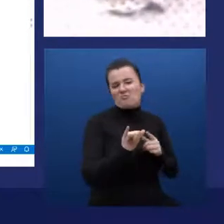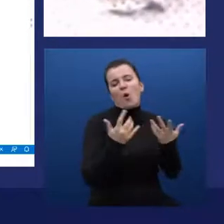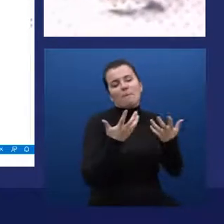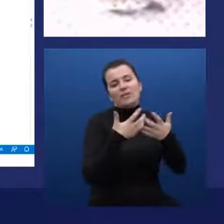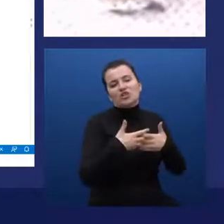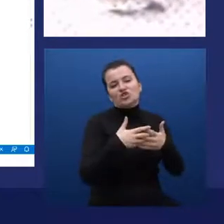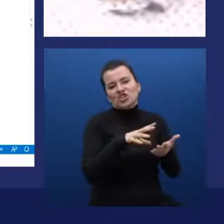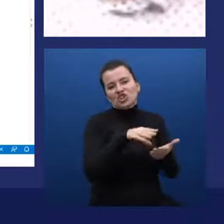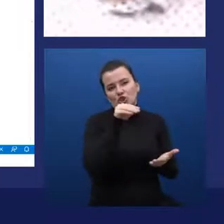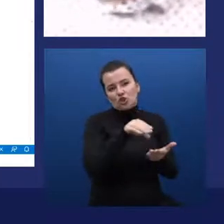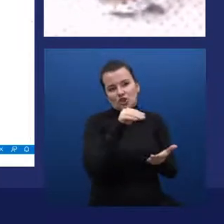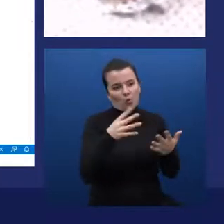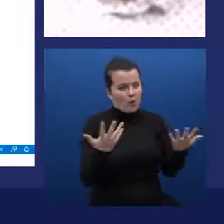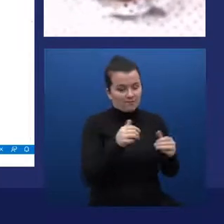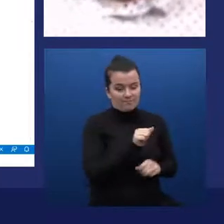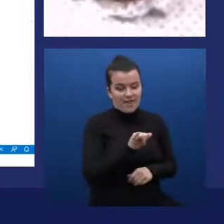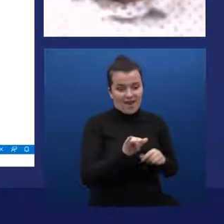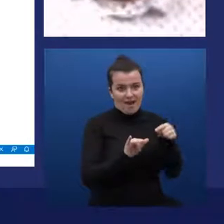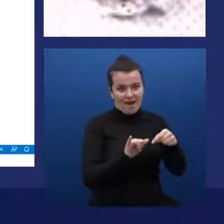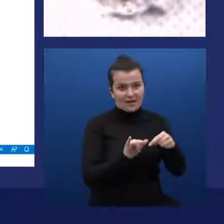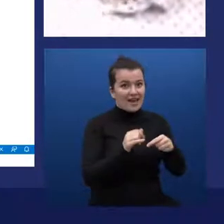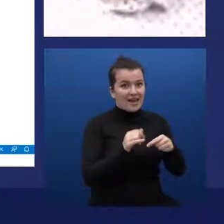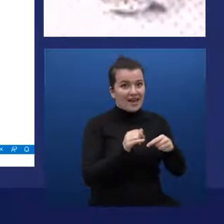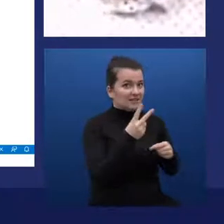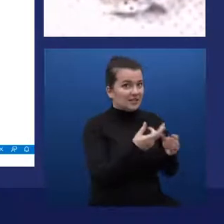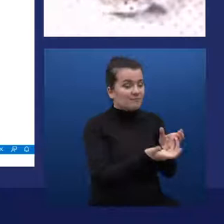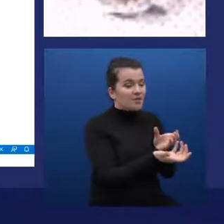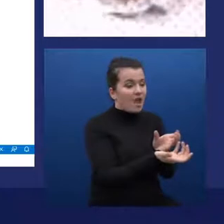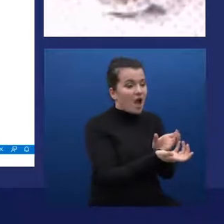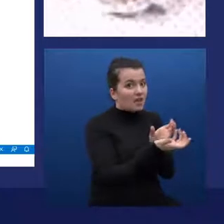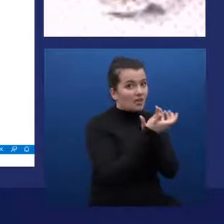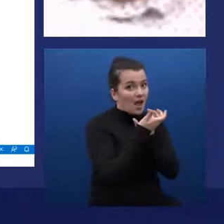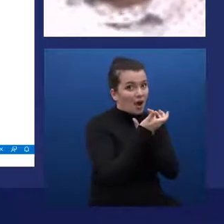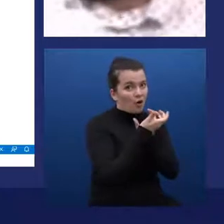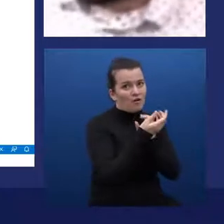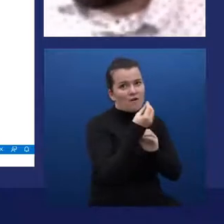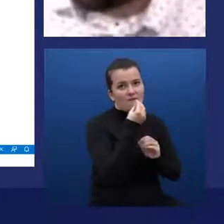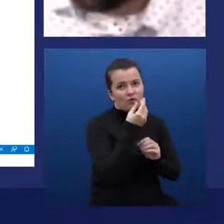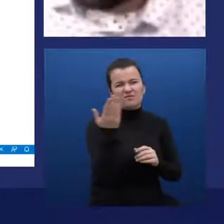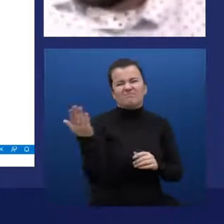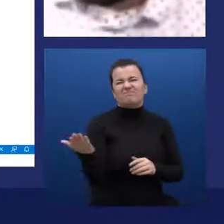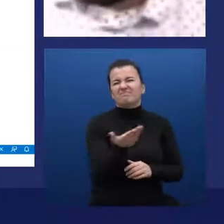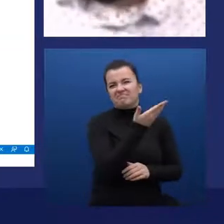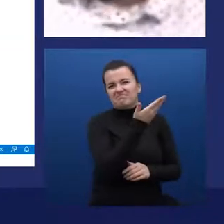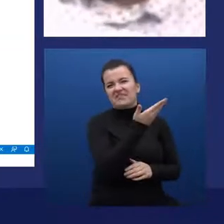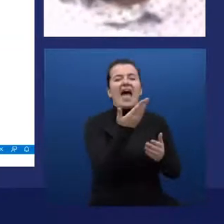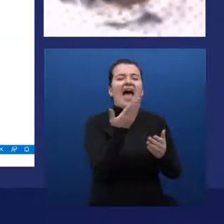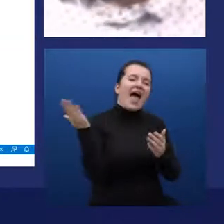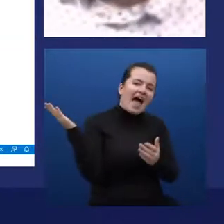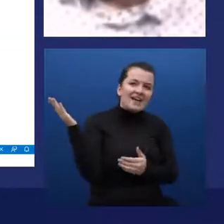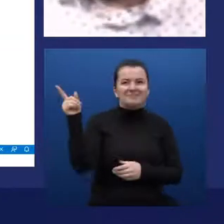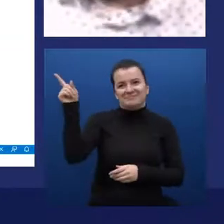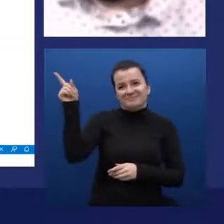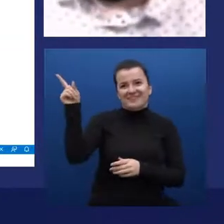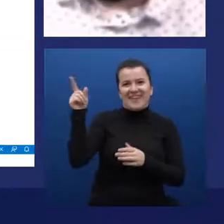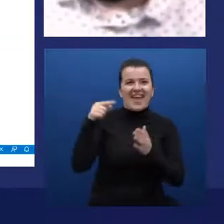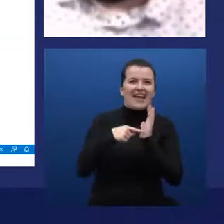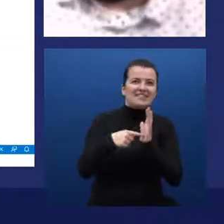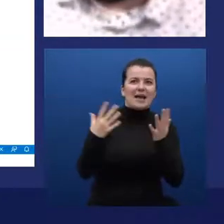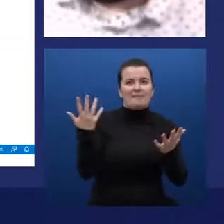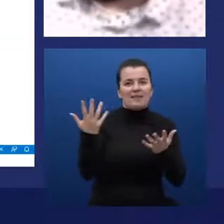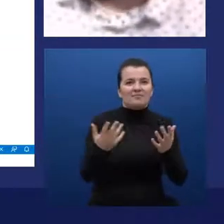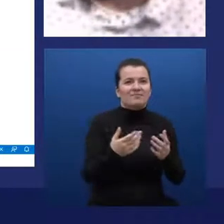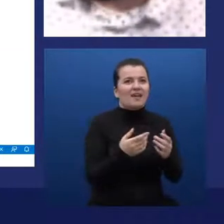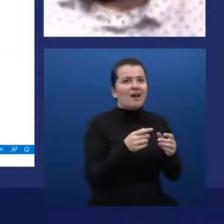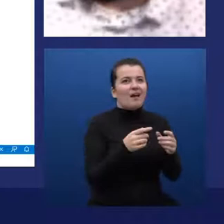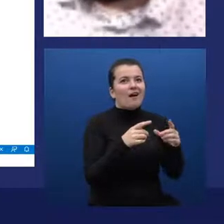pictures and tells you whether it's a taco or a burrito. This is more of an enchilada, but still. If it's a burrito, I don't know how that one got in